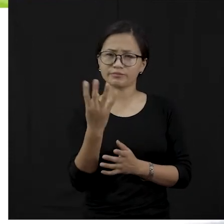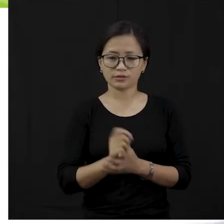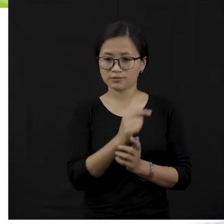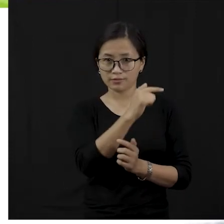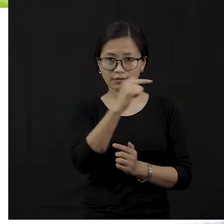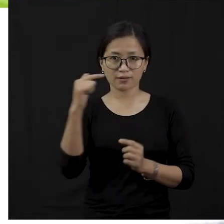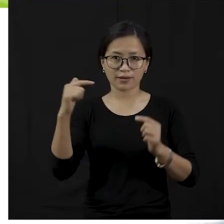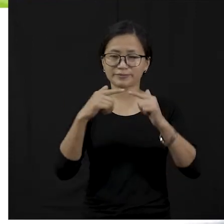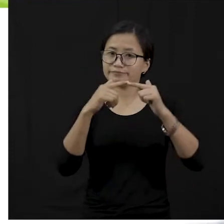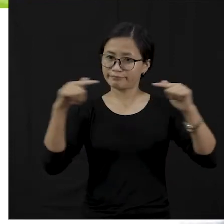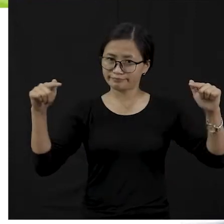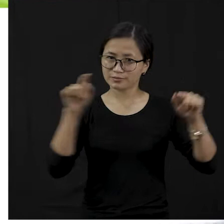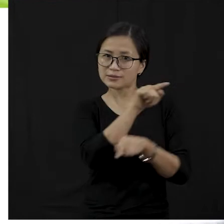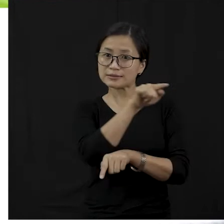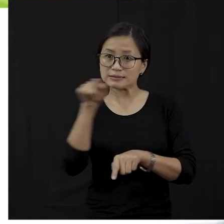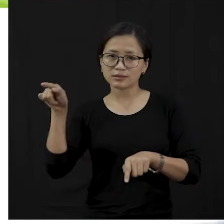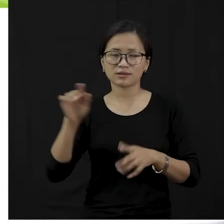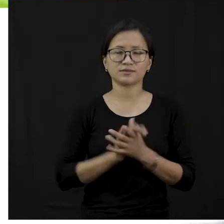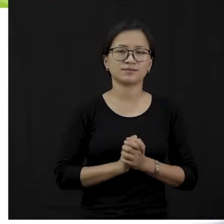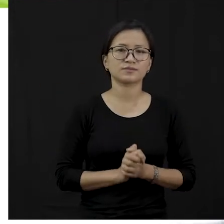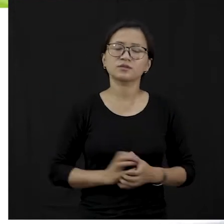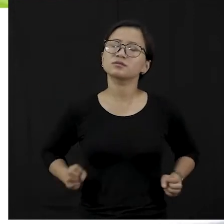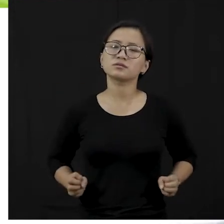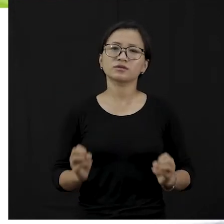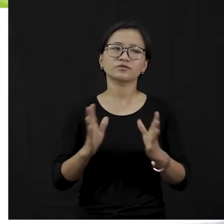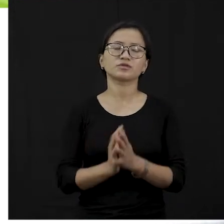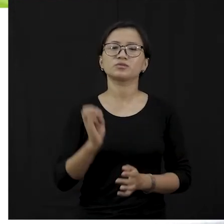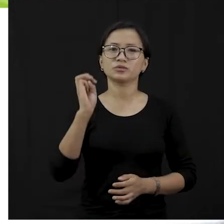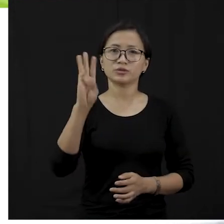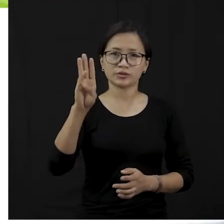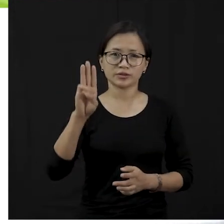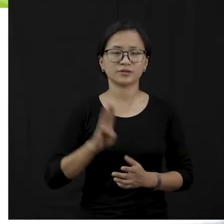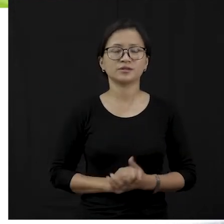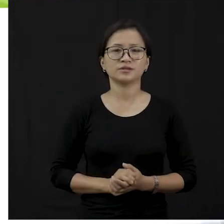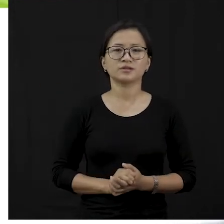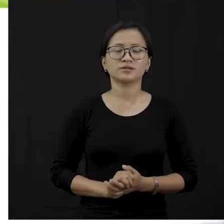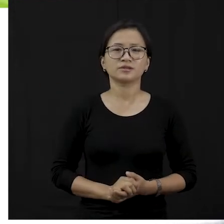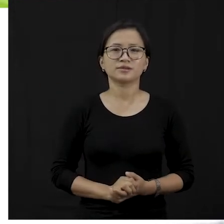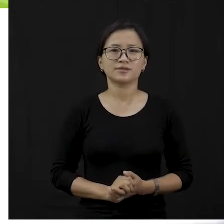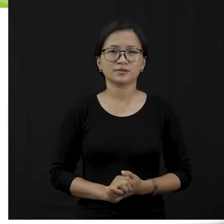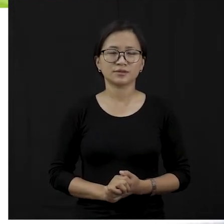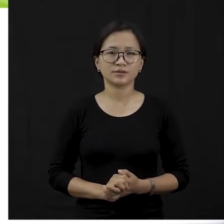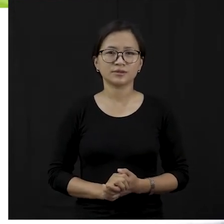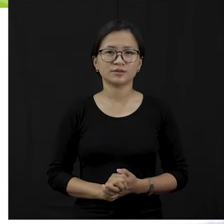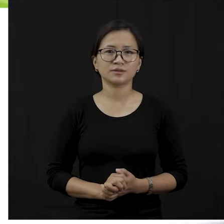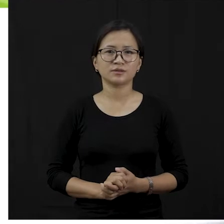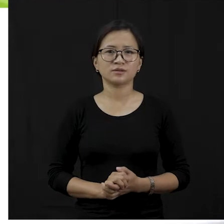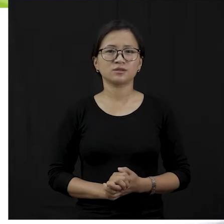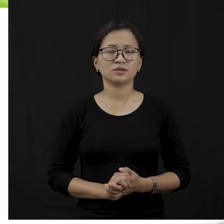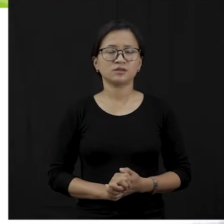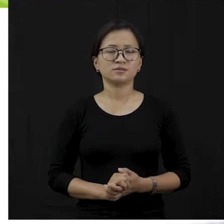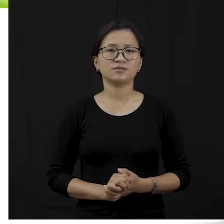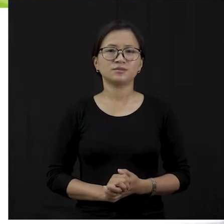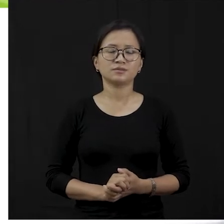Okay, for that we have to start from 3. You have to start from 3.